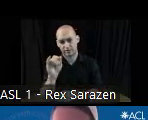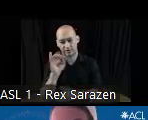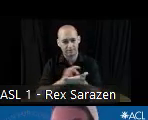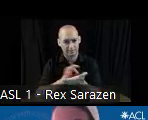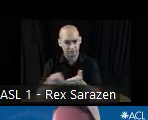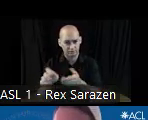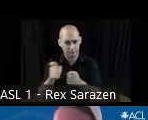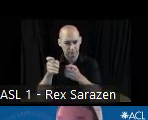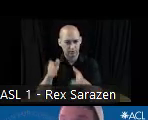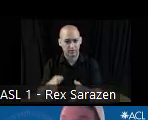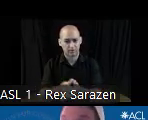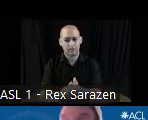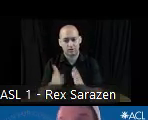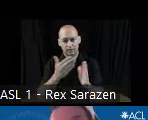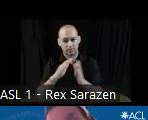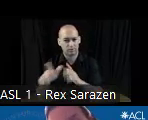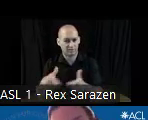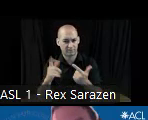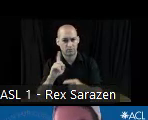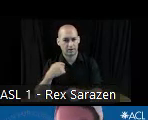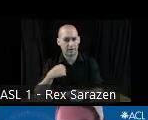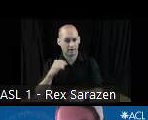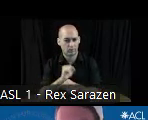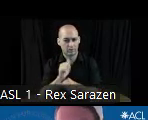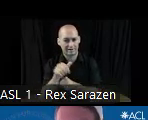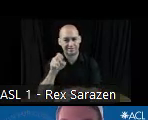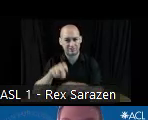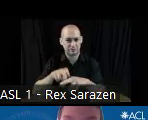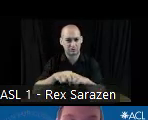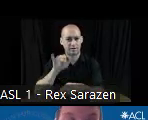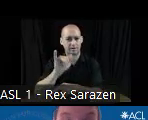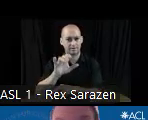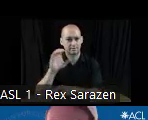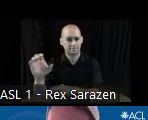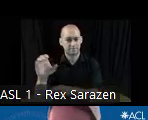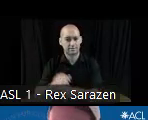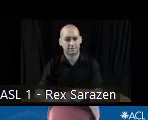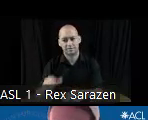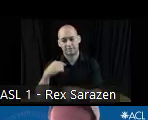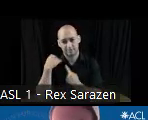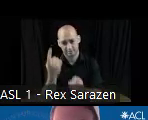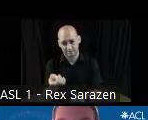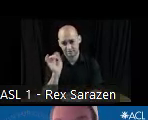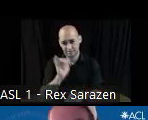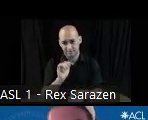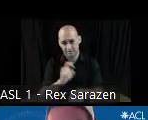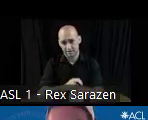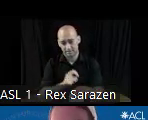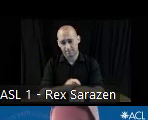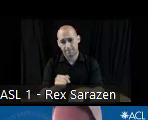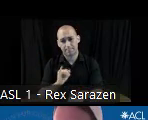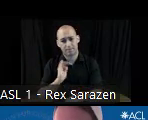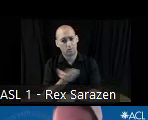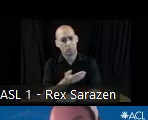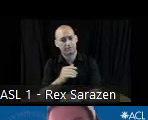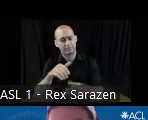Community Living, where I work, as the chair of the ICC. And so since that time, we've been digging in